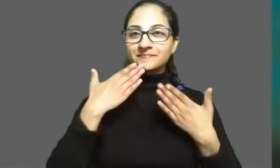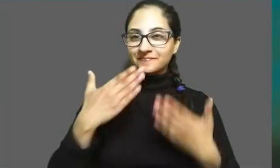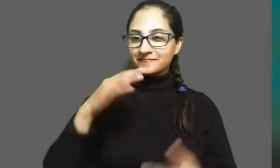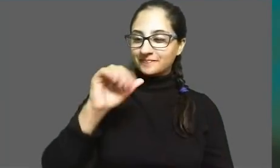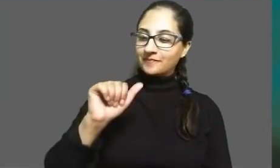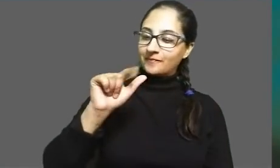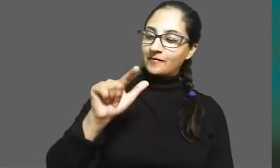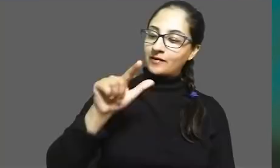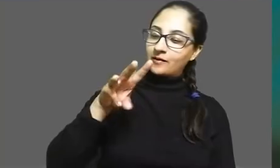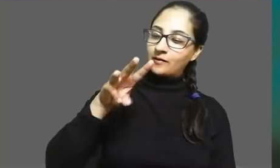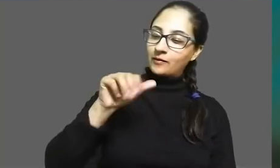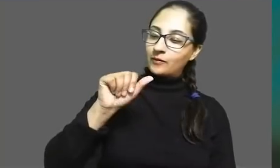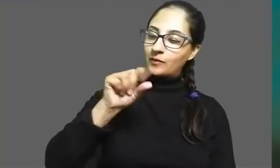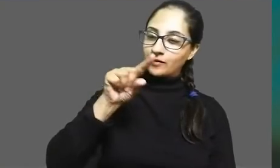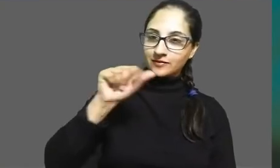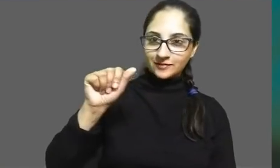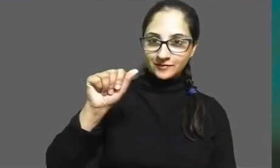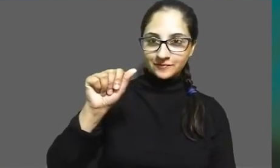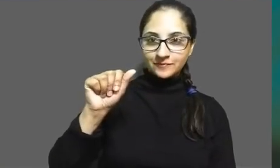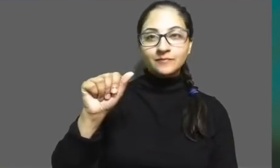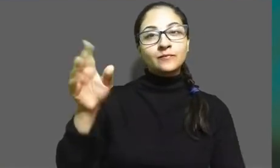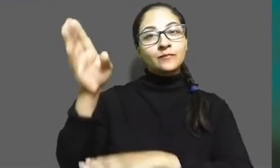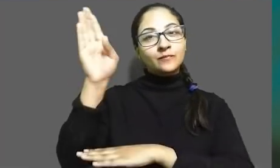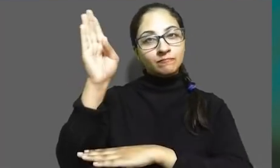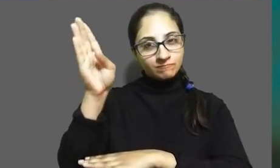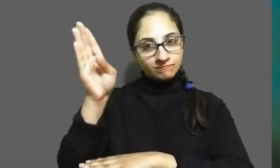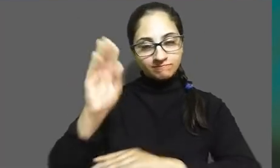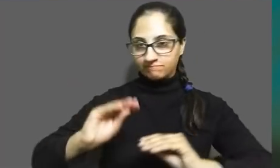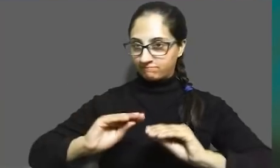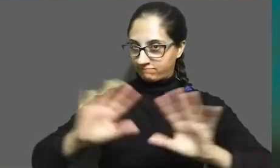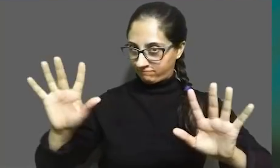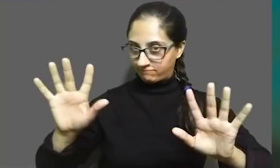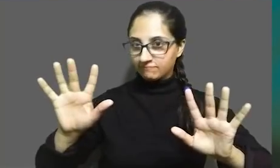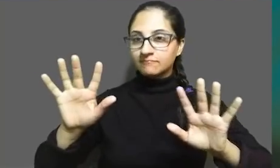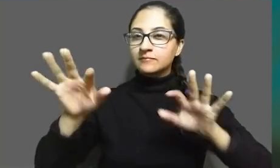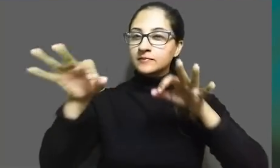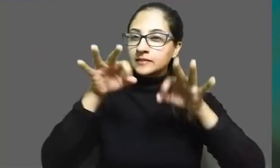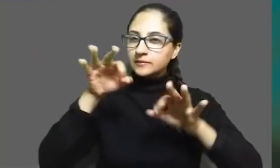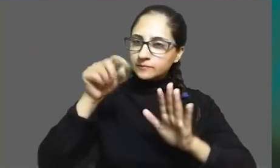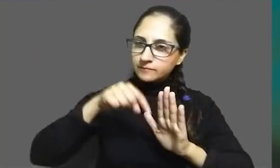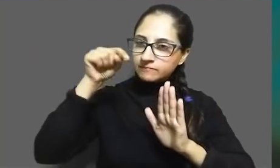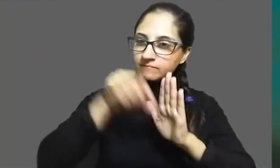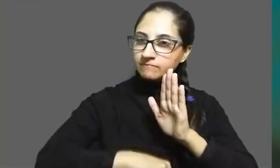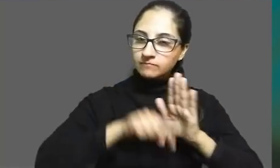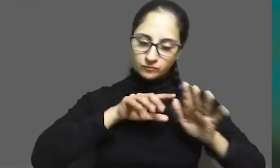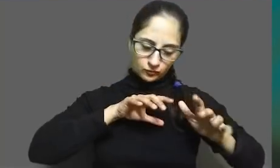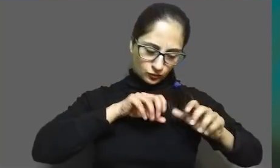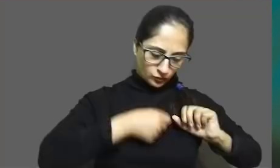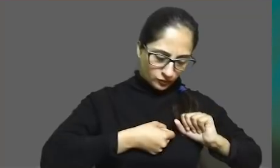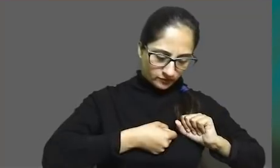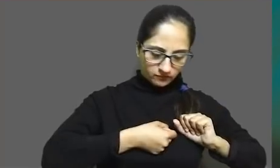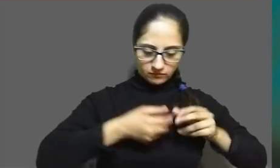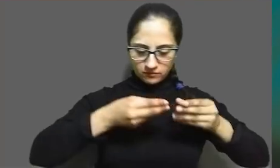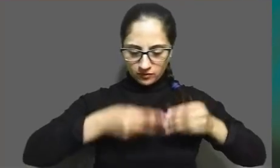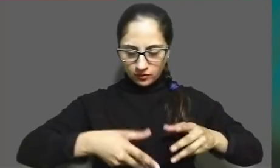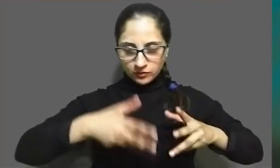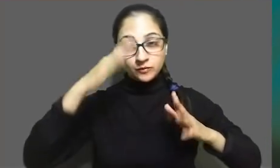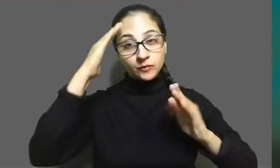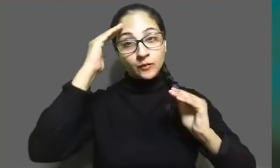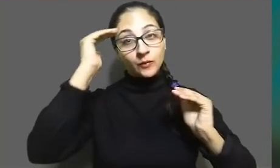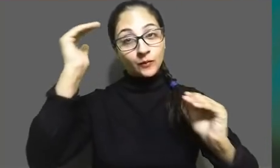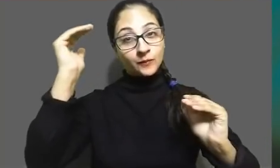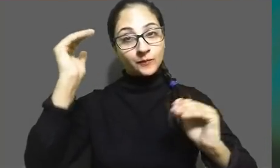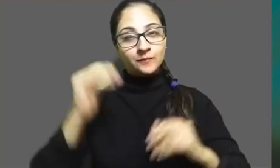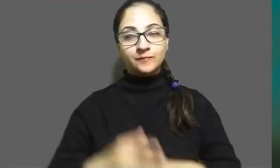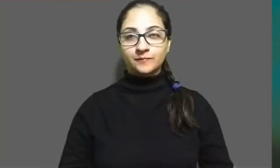Thank you, Alvaiza, for going deep into the topic of grief and loss and hope. And as you were speaking, I was